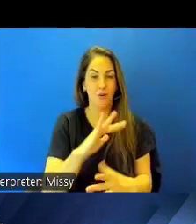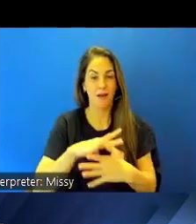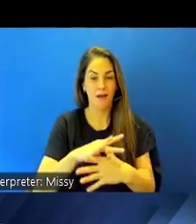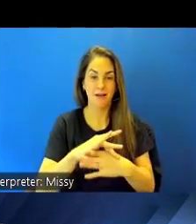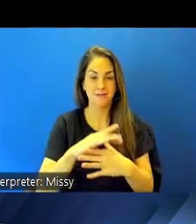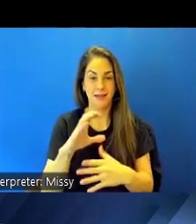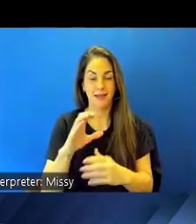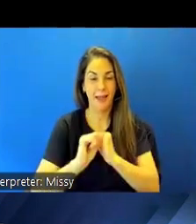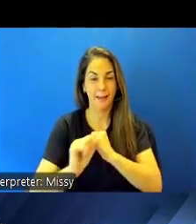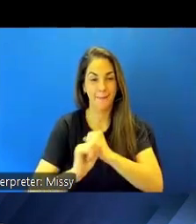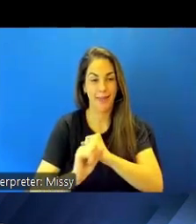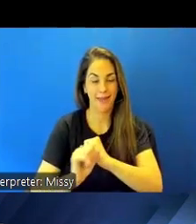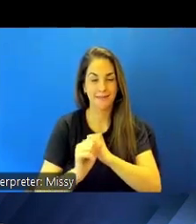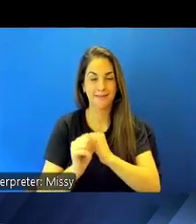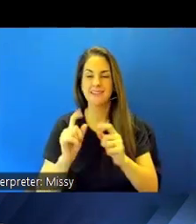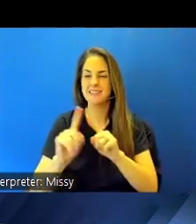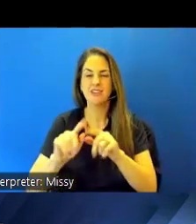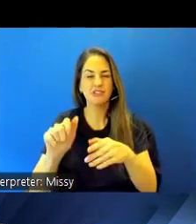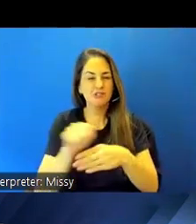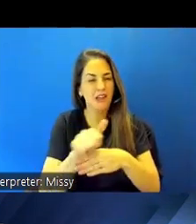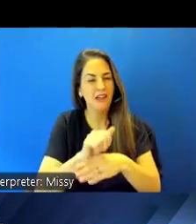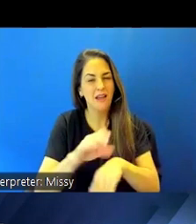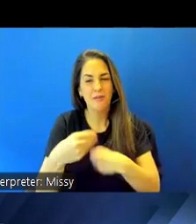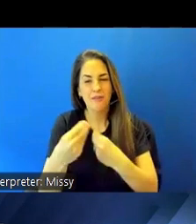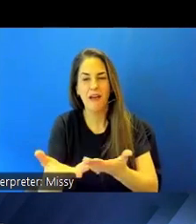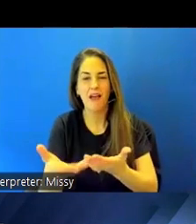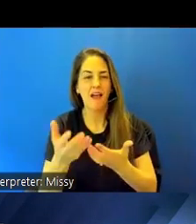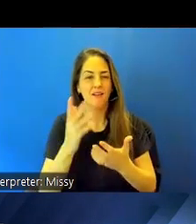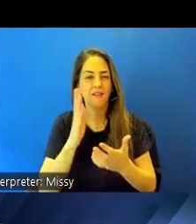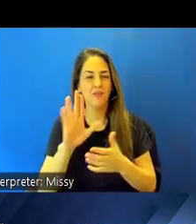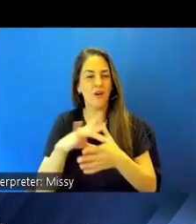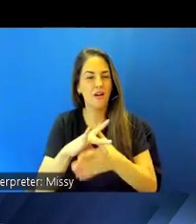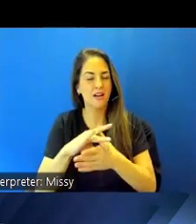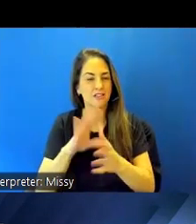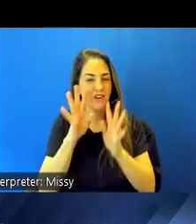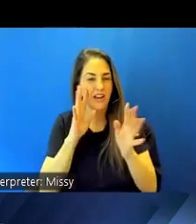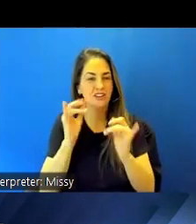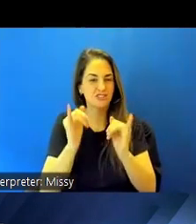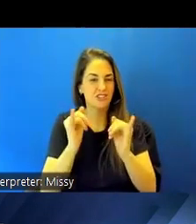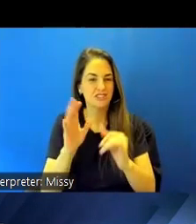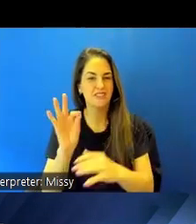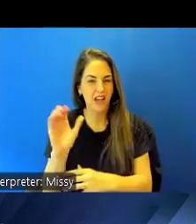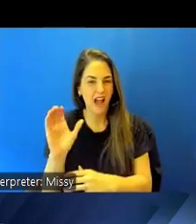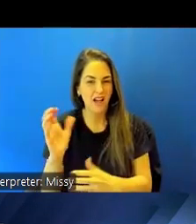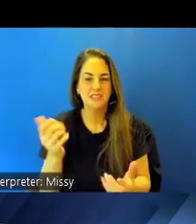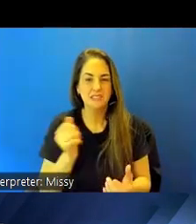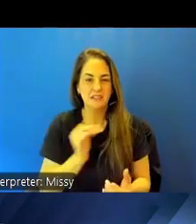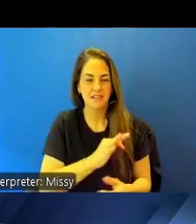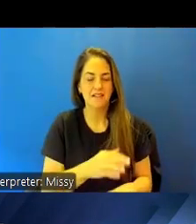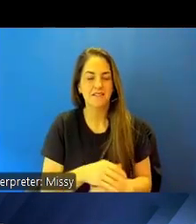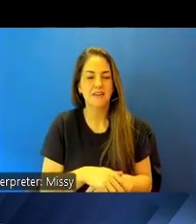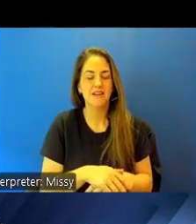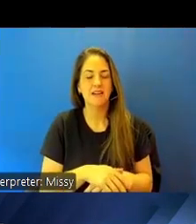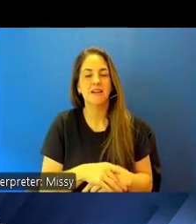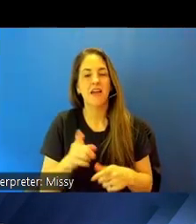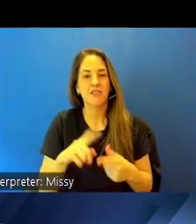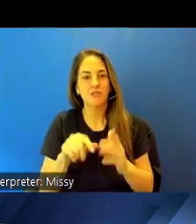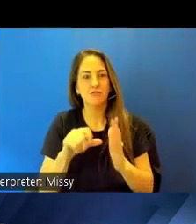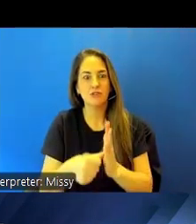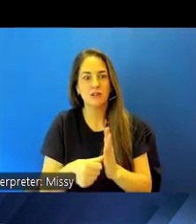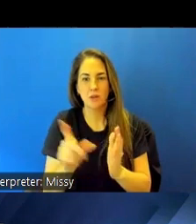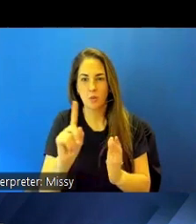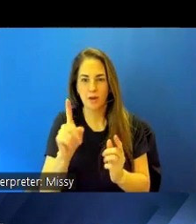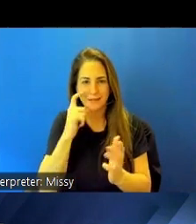series of trainings that are offered to your content creators, your instructors and faculty, and then you kind of drill into where